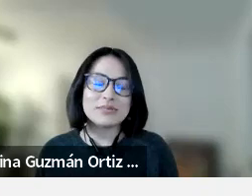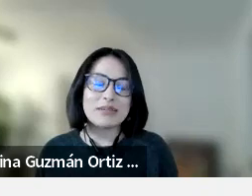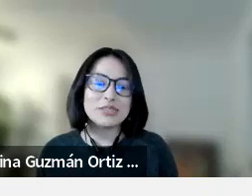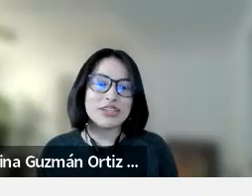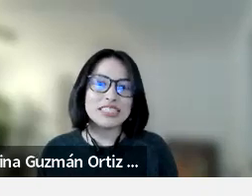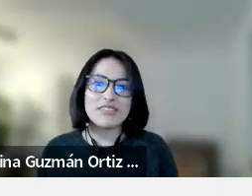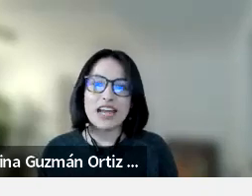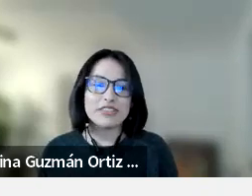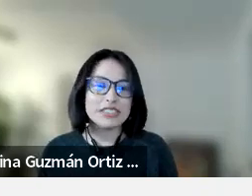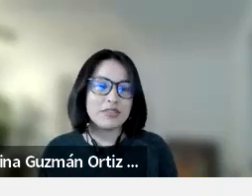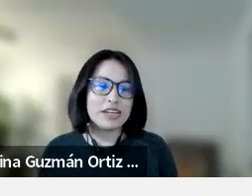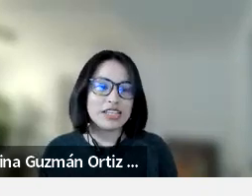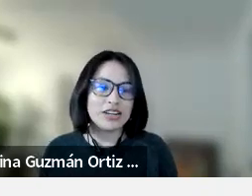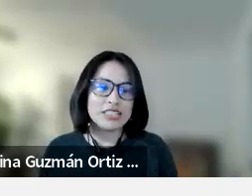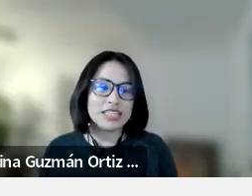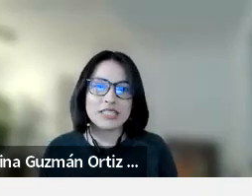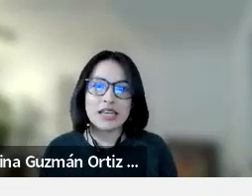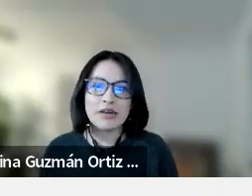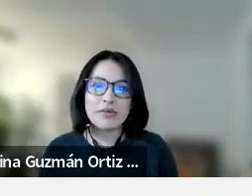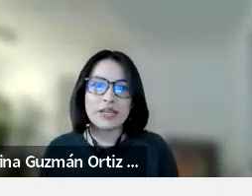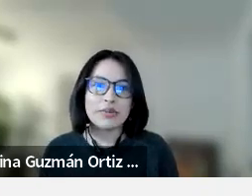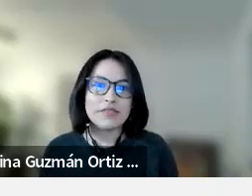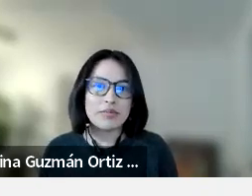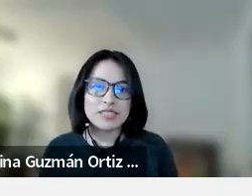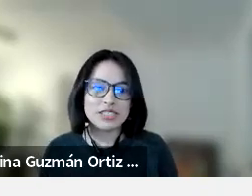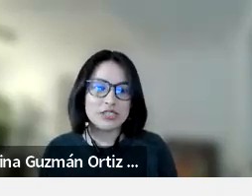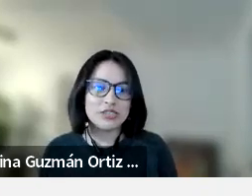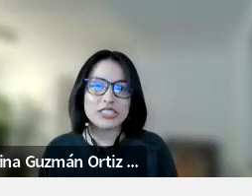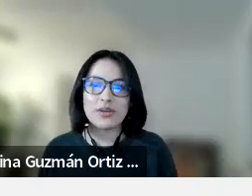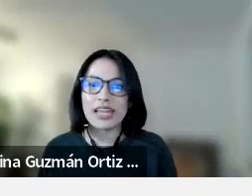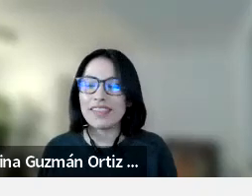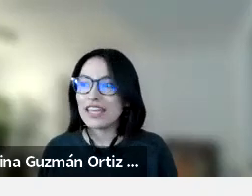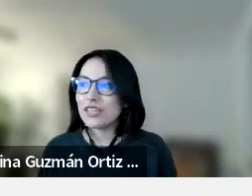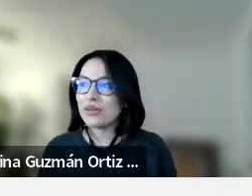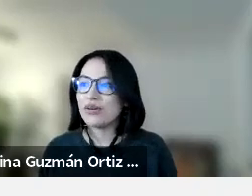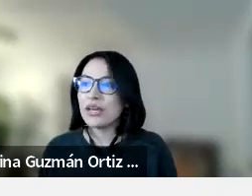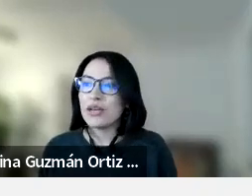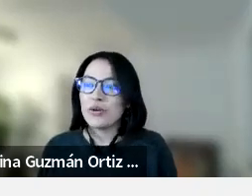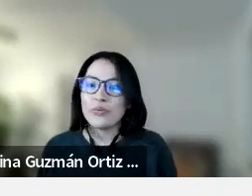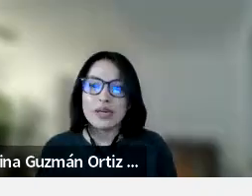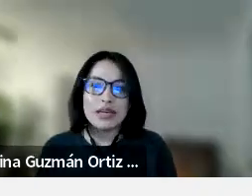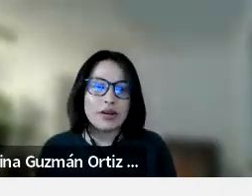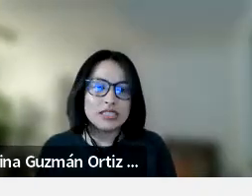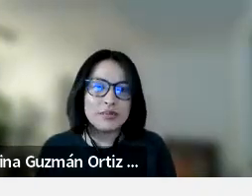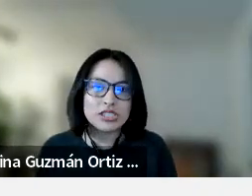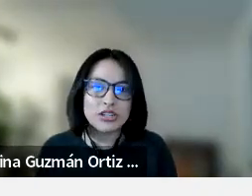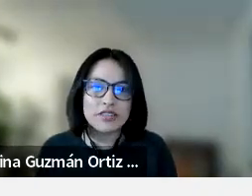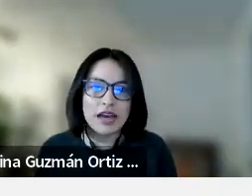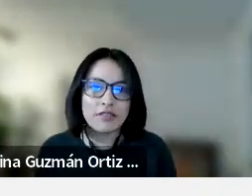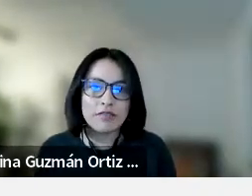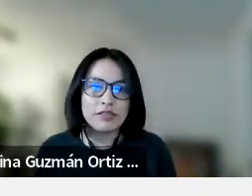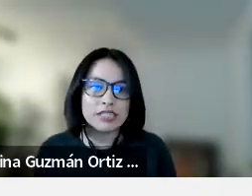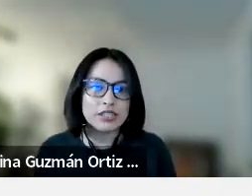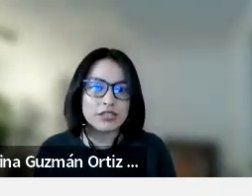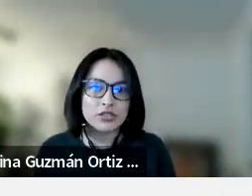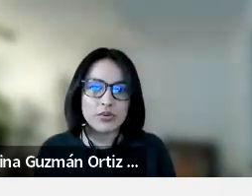you take some time to join us even after some very long days working with families and children. So again, thank you. We want to make sure